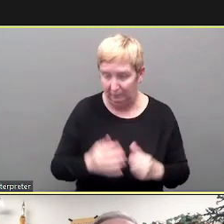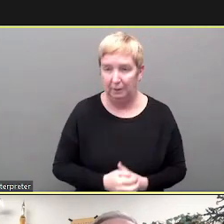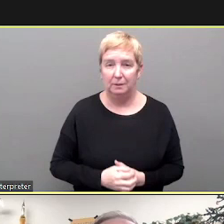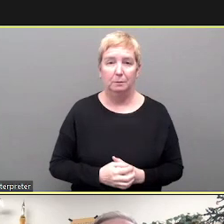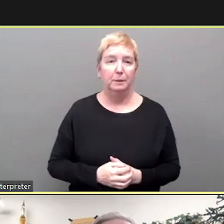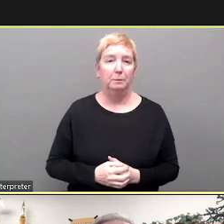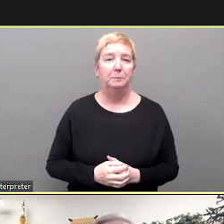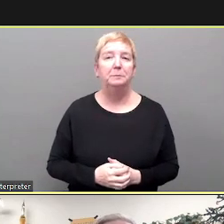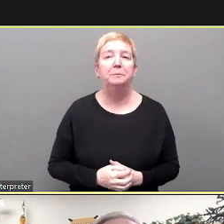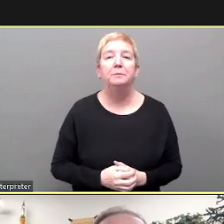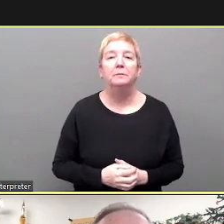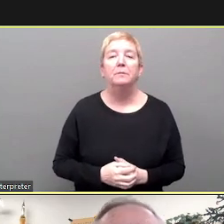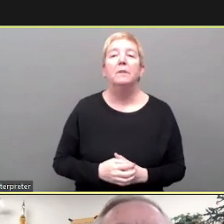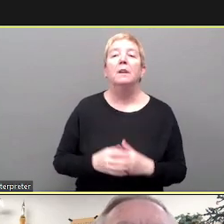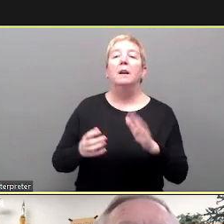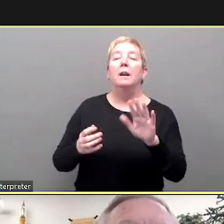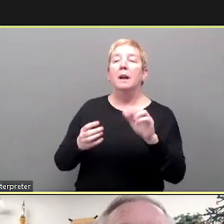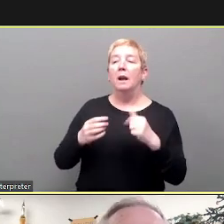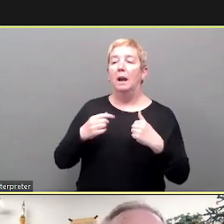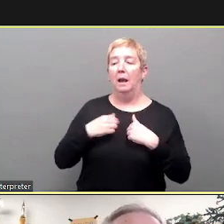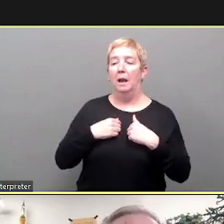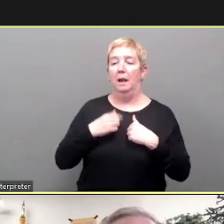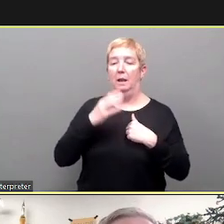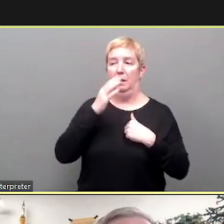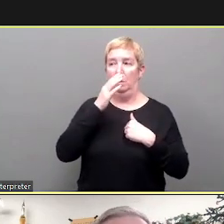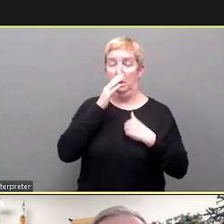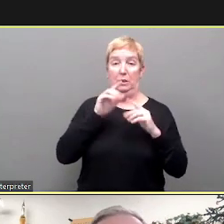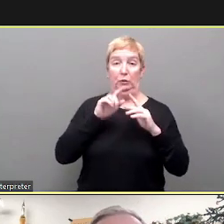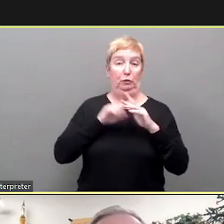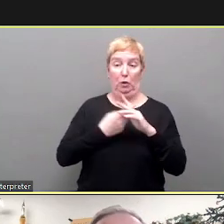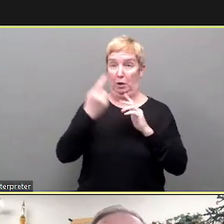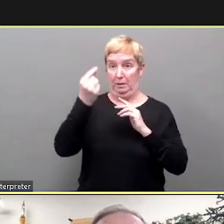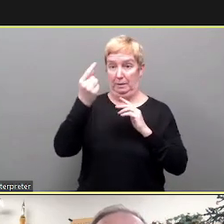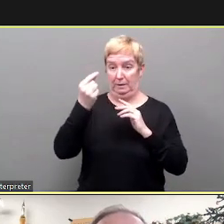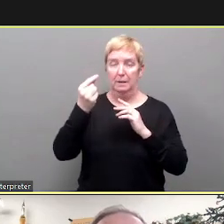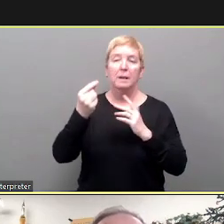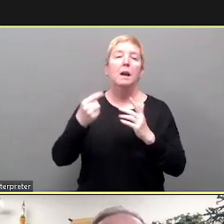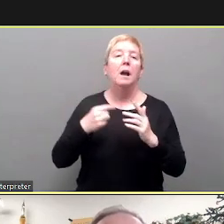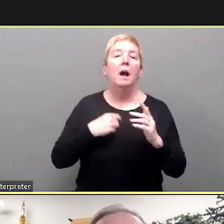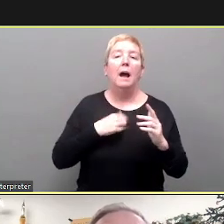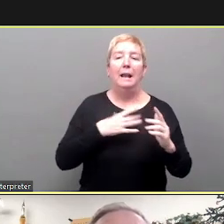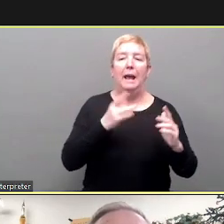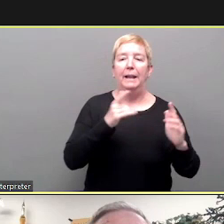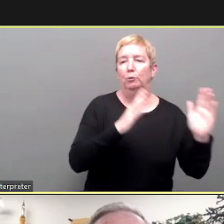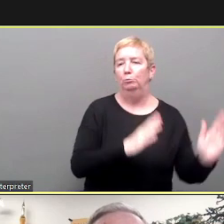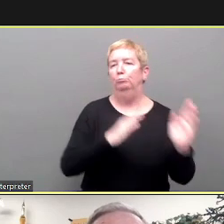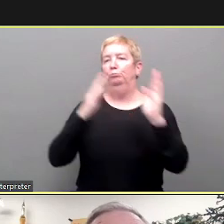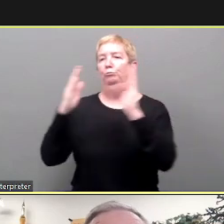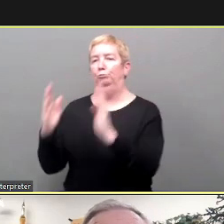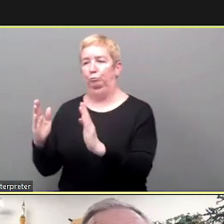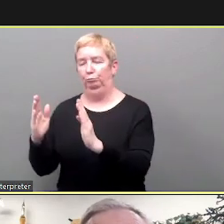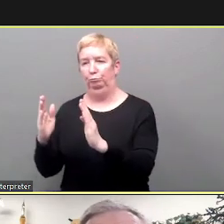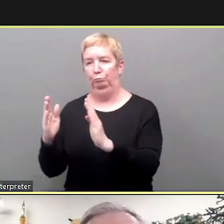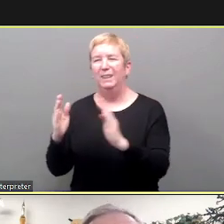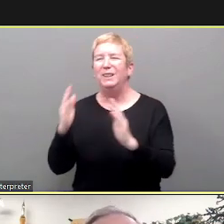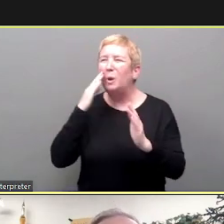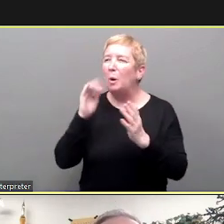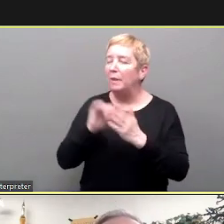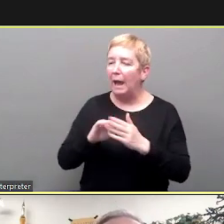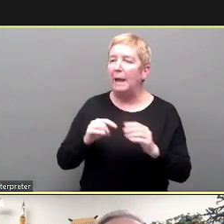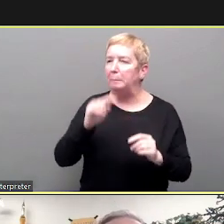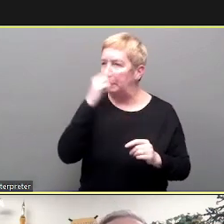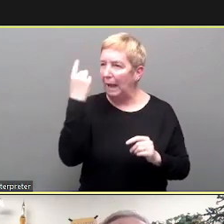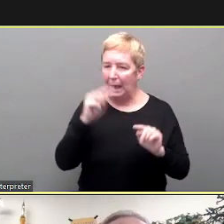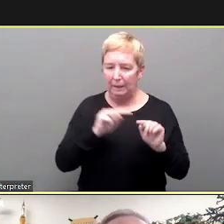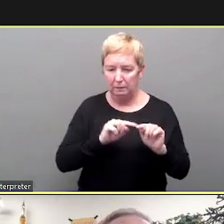I'm going to start by focusing our attention on the graph on the right. The dotted black line, as probably all of you know,